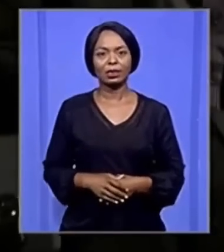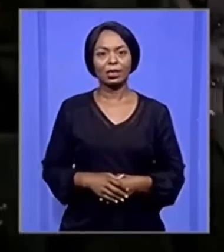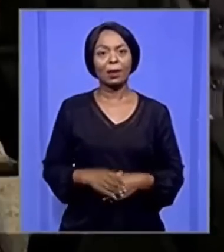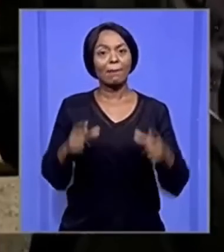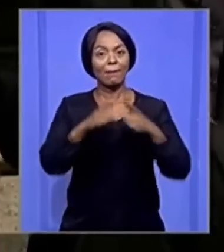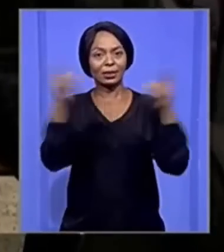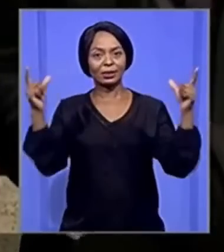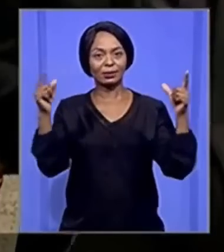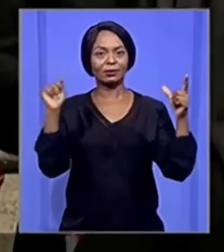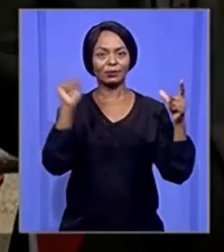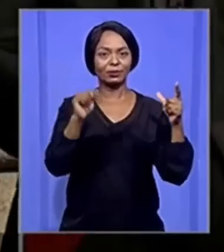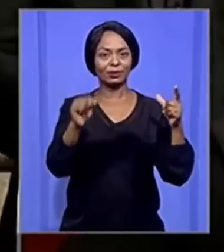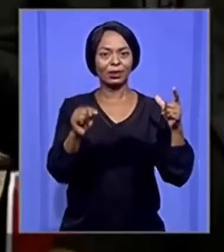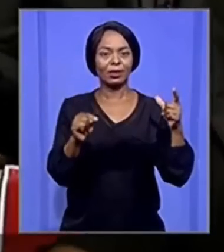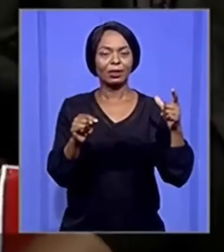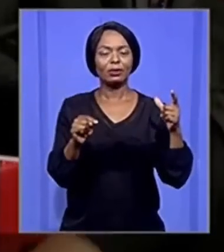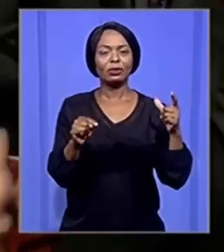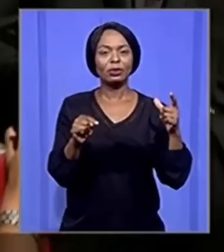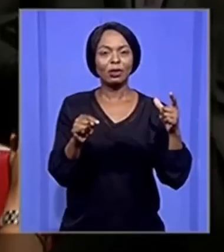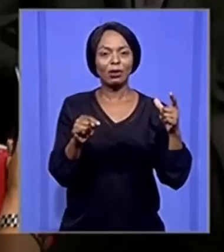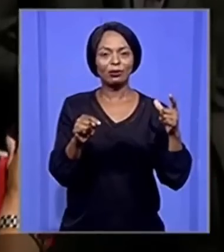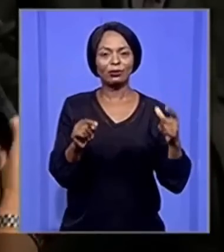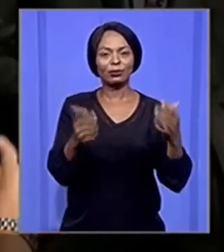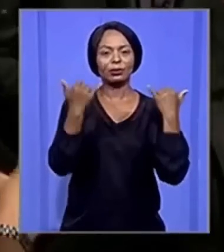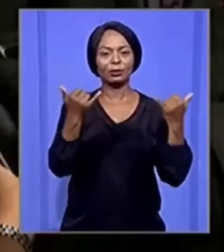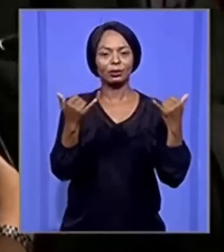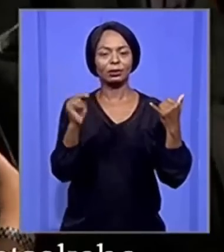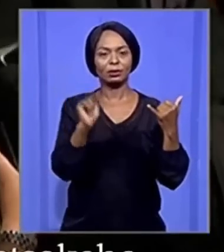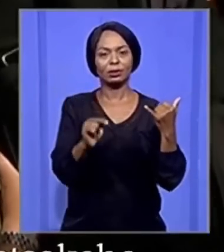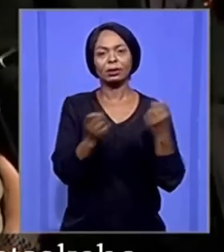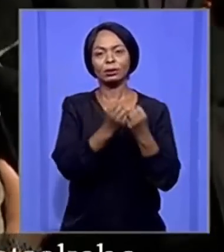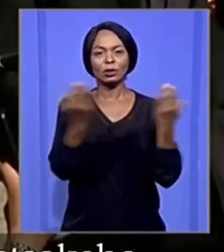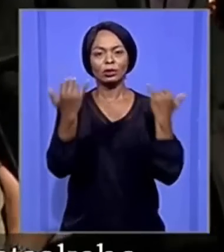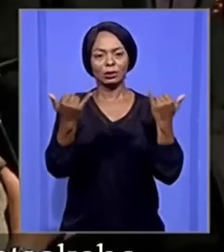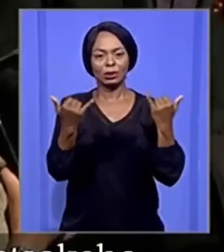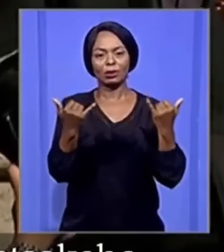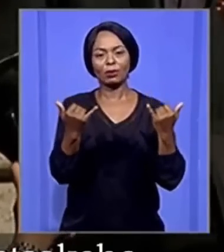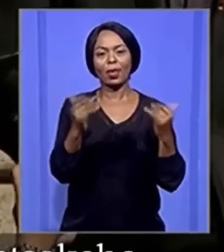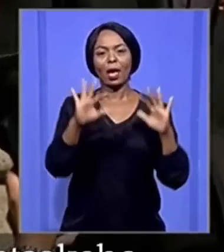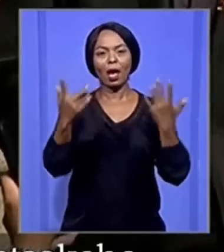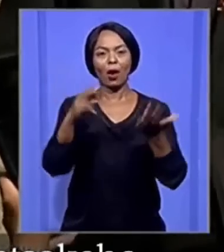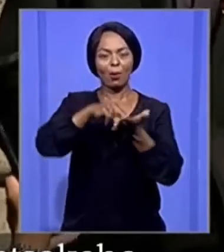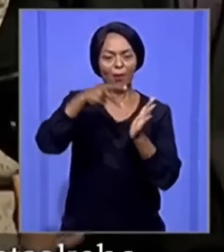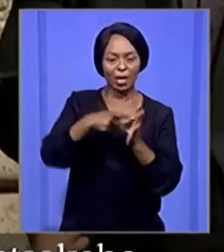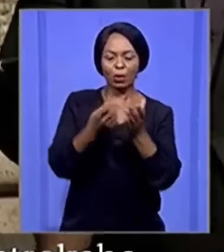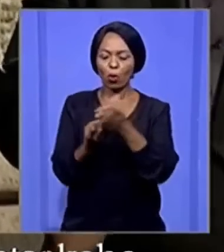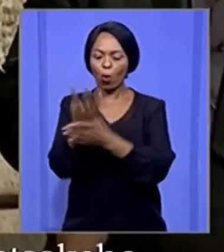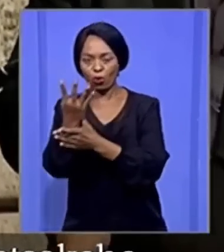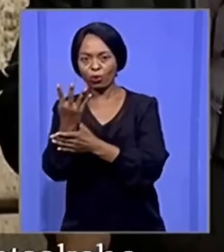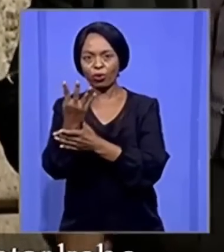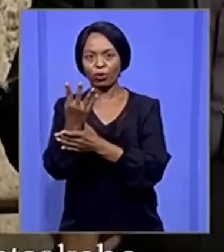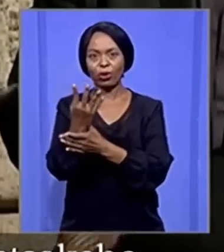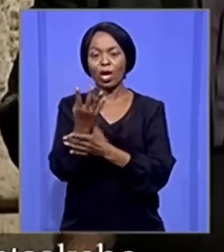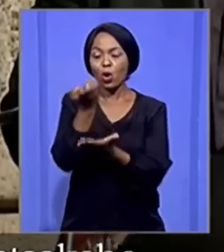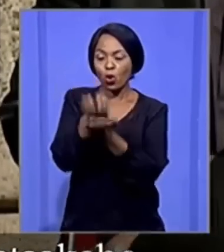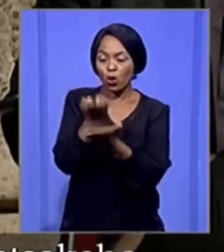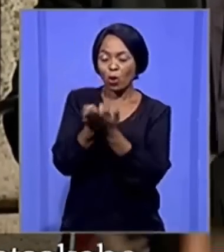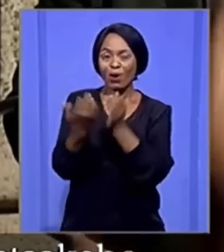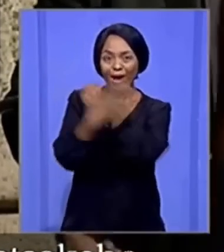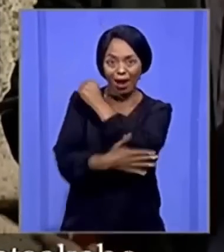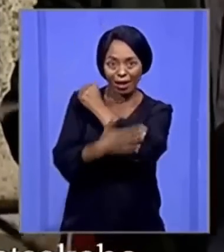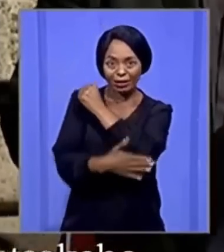an insult to young people of this country. To not have a plan on how we're going to grow the economy of this